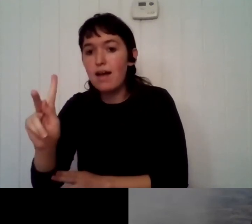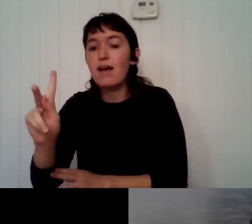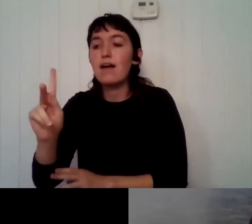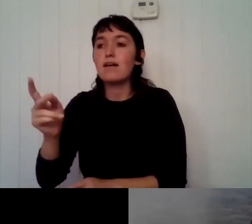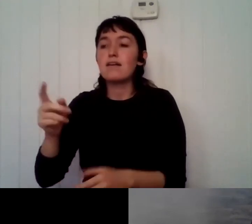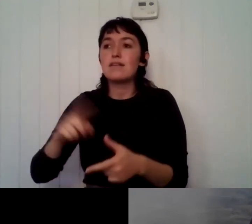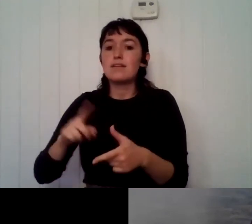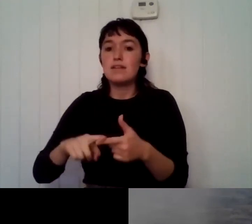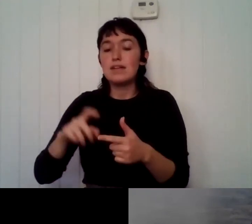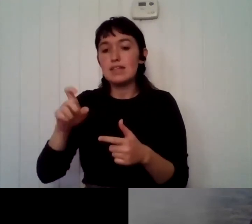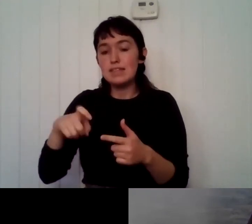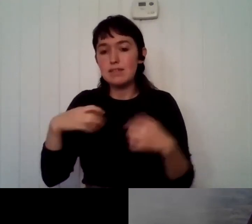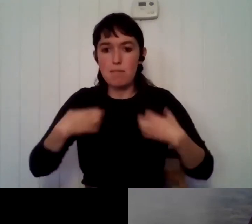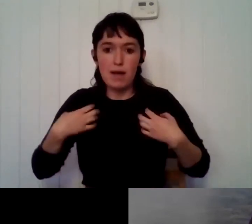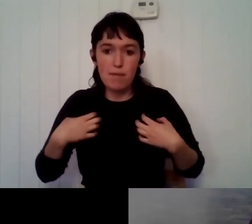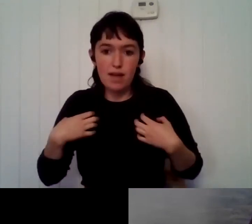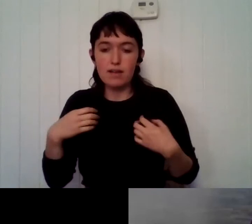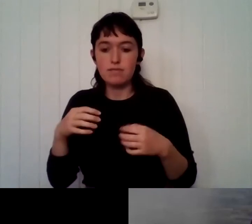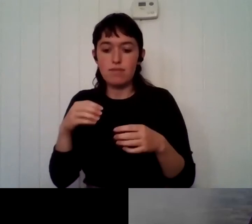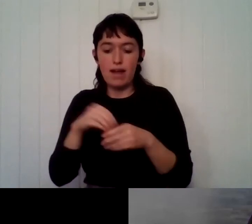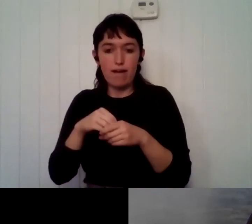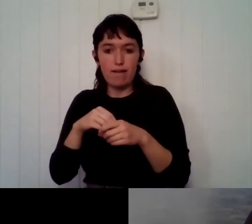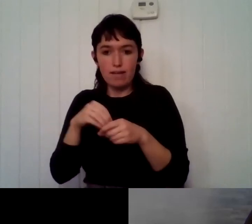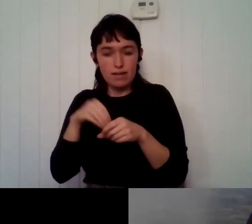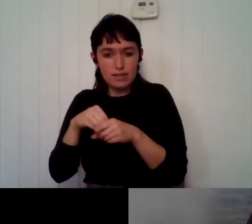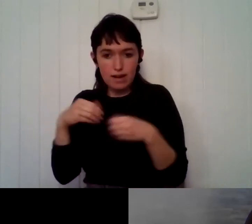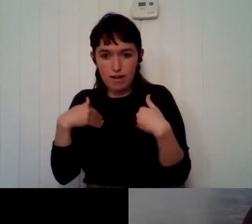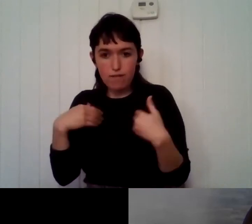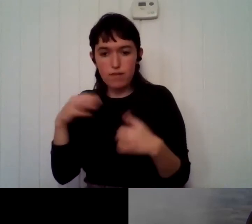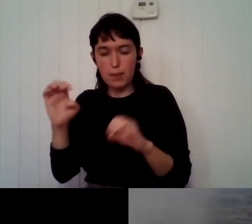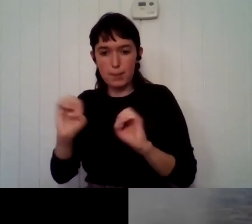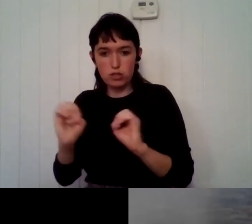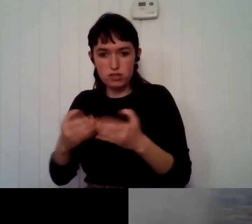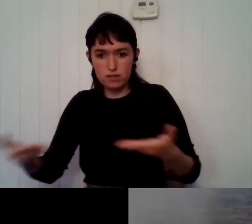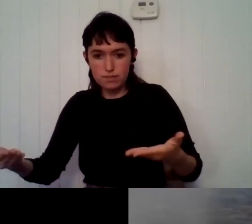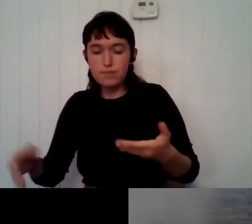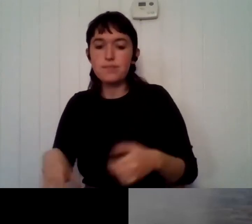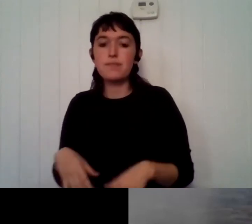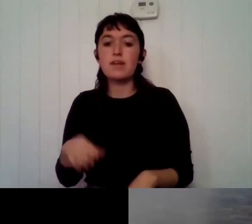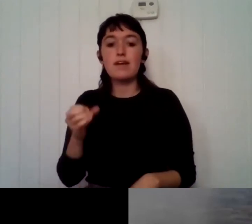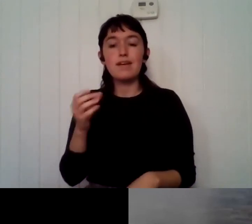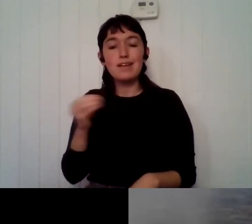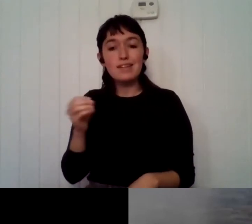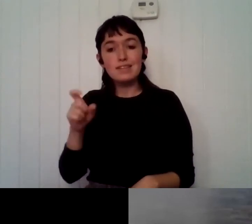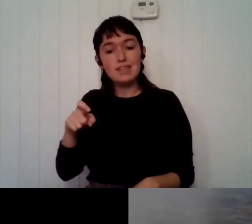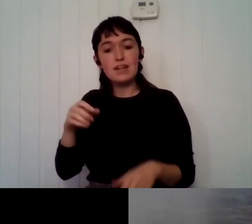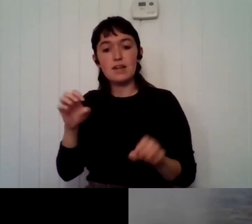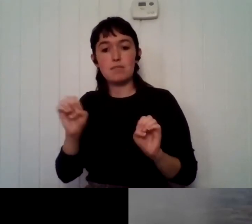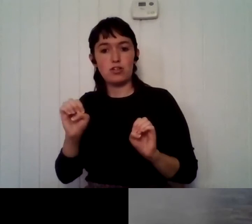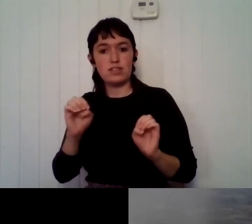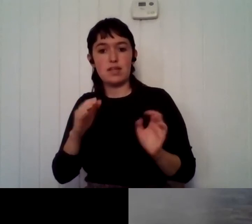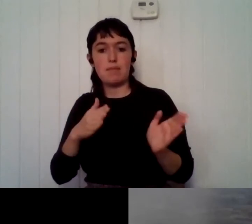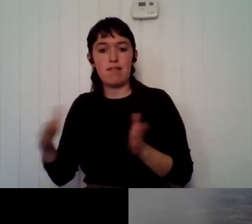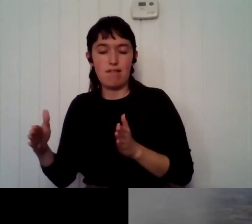know when something is going to happen. Being prepared means that not only you are going to be safer, but you can also help your